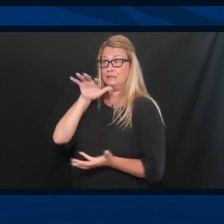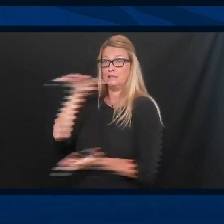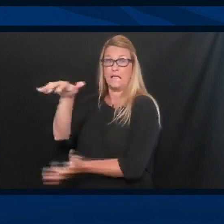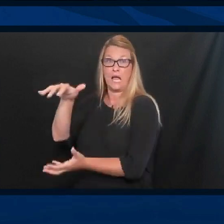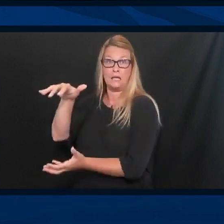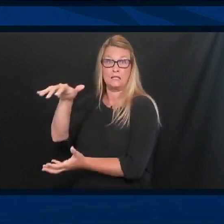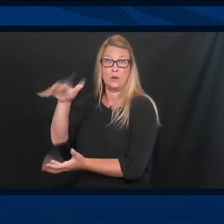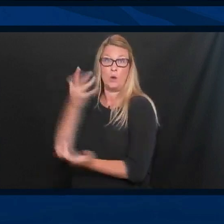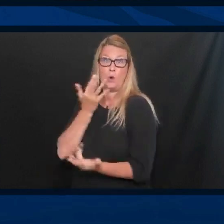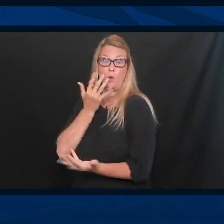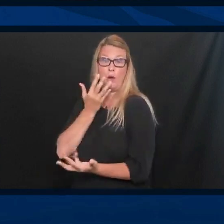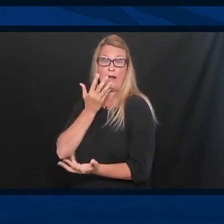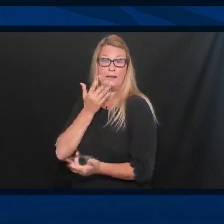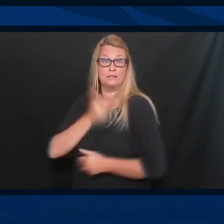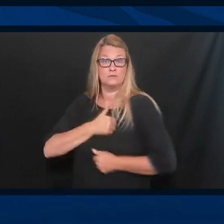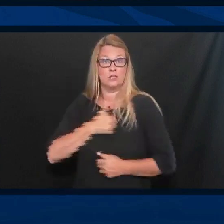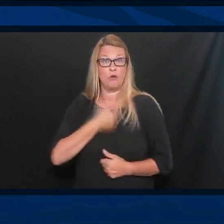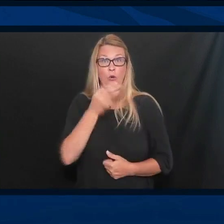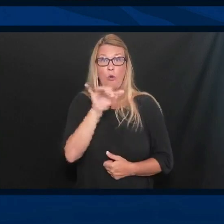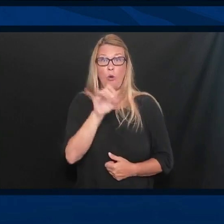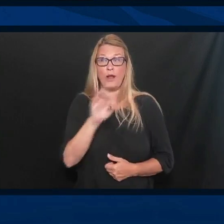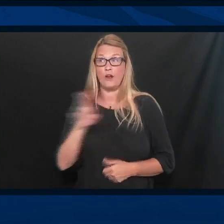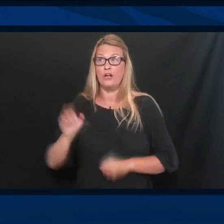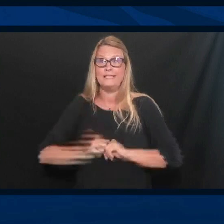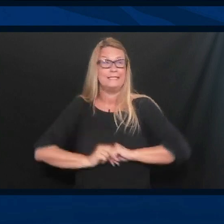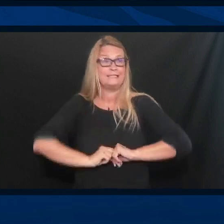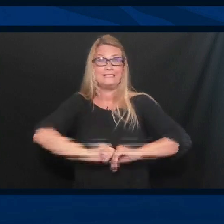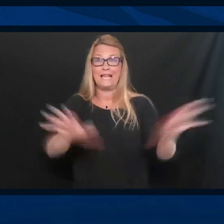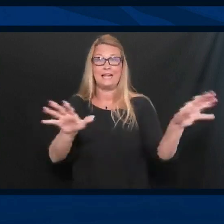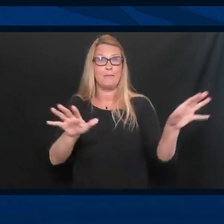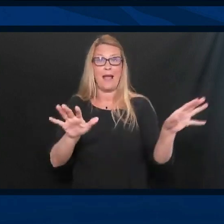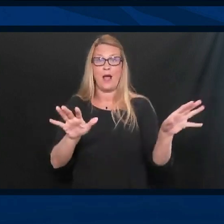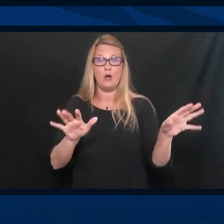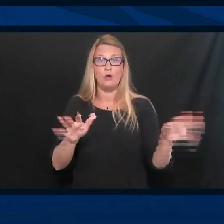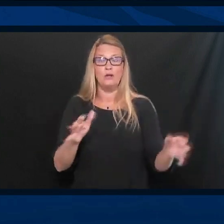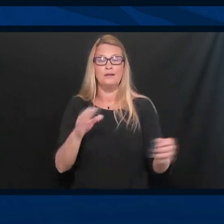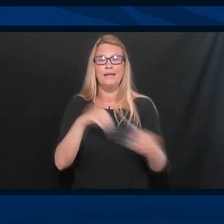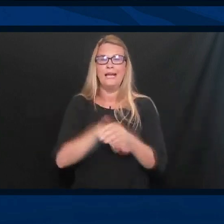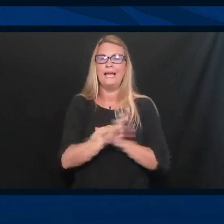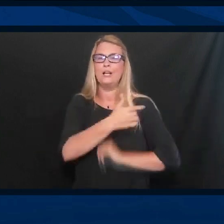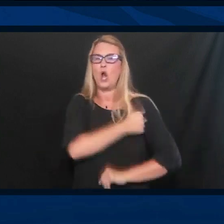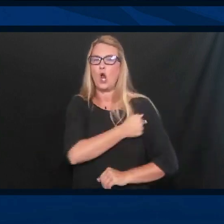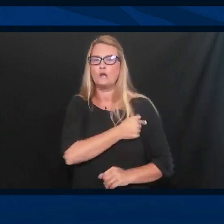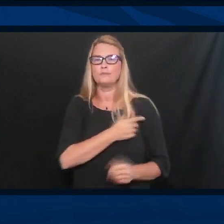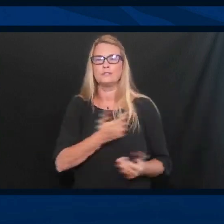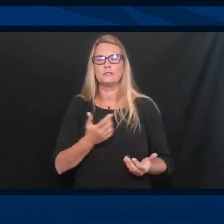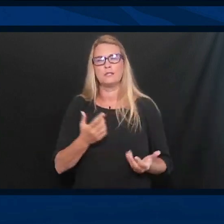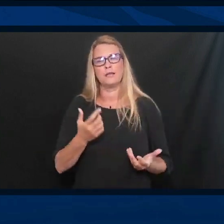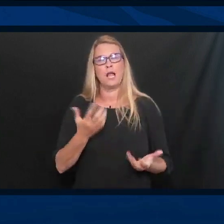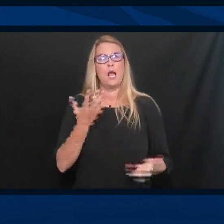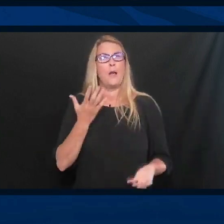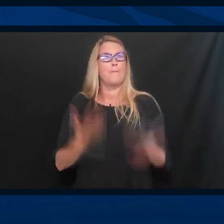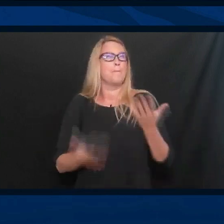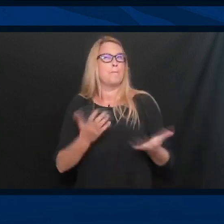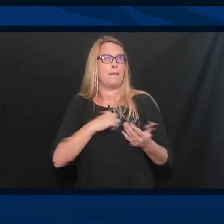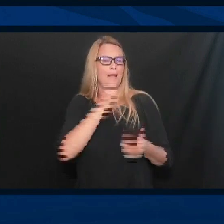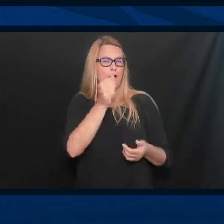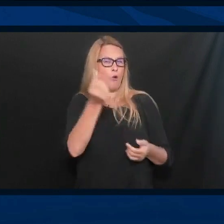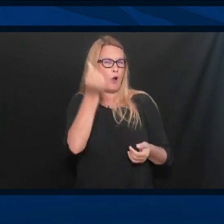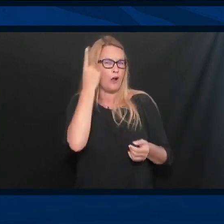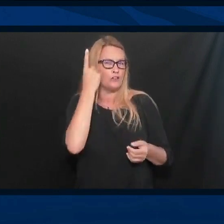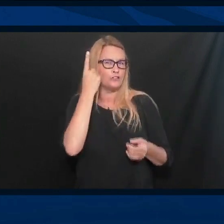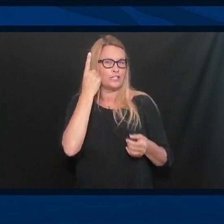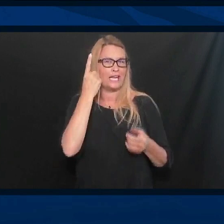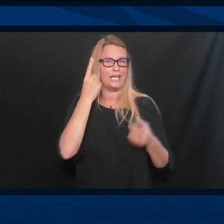them to General Hoyer's guys and send them out and start getting shots in arms. I guess I don't understand the complication